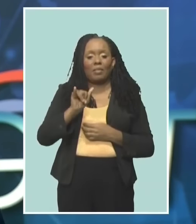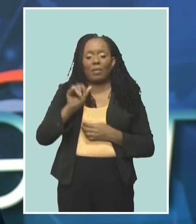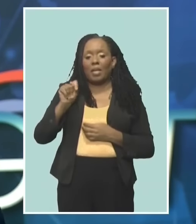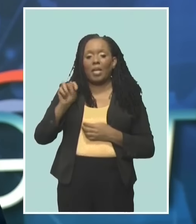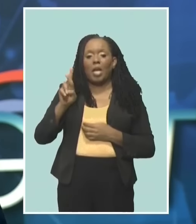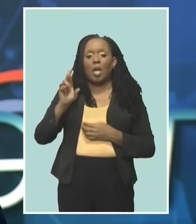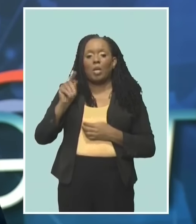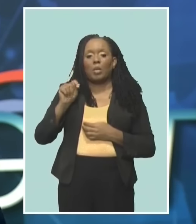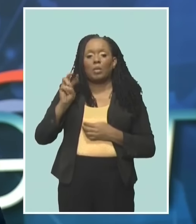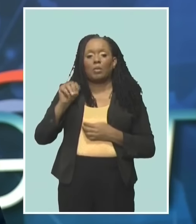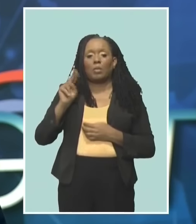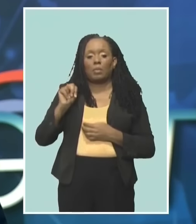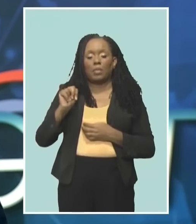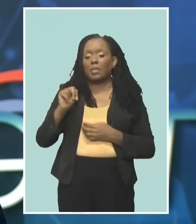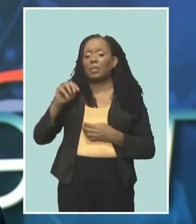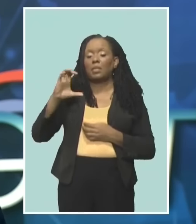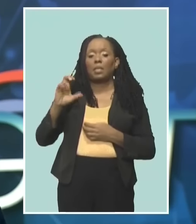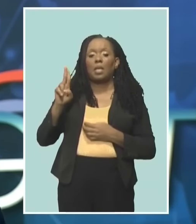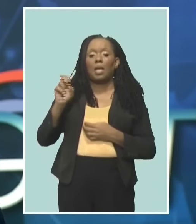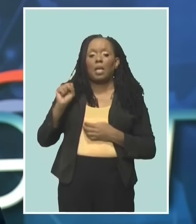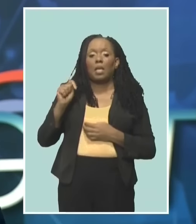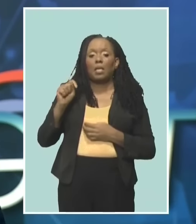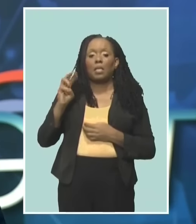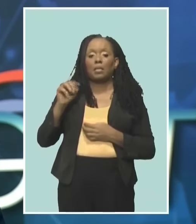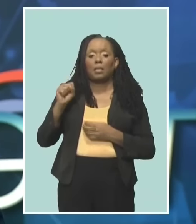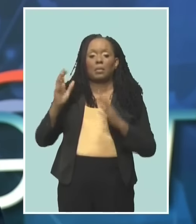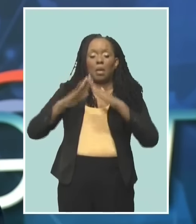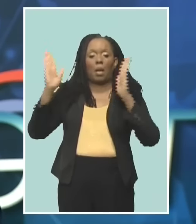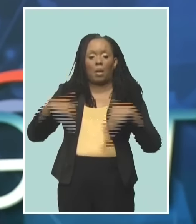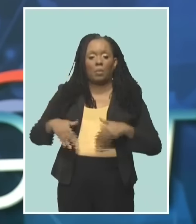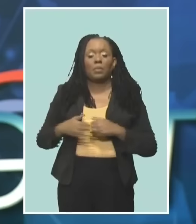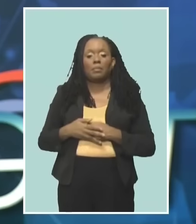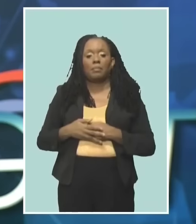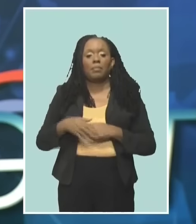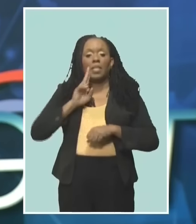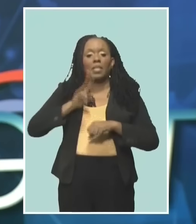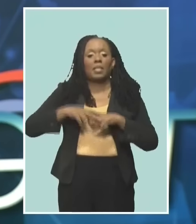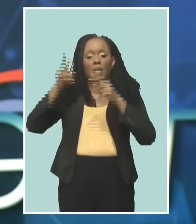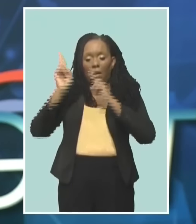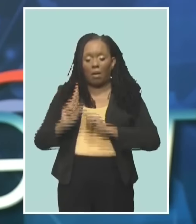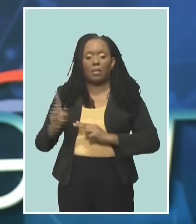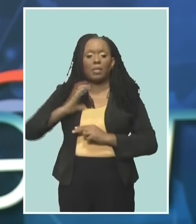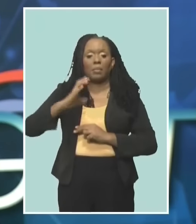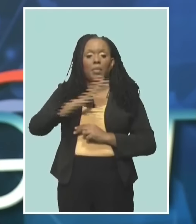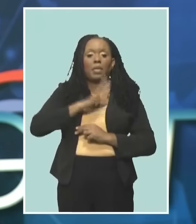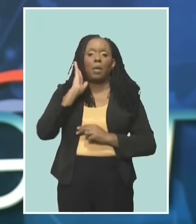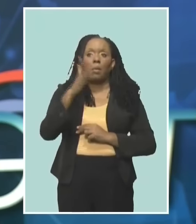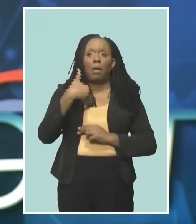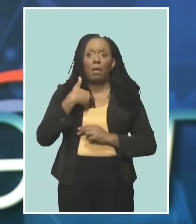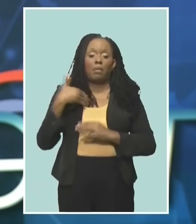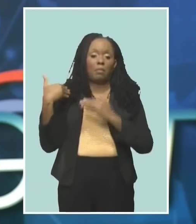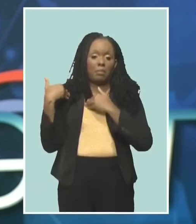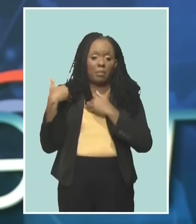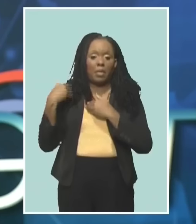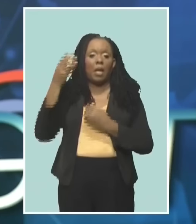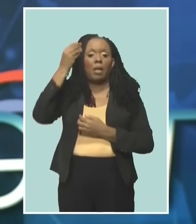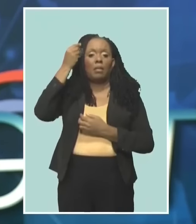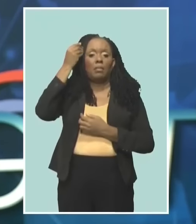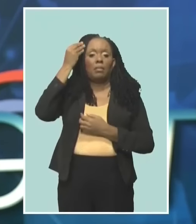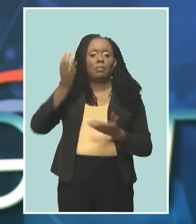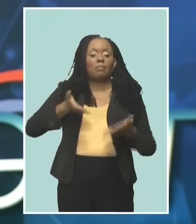of the Customs Office. Ms. Motley says the National Honours Committee will soon be tasked with the responsibility of considering